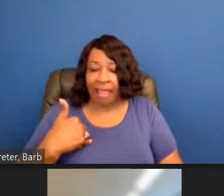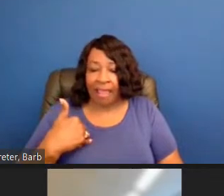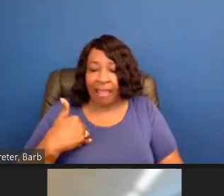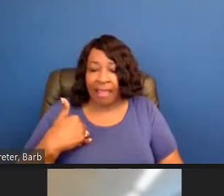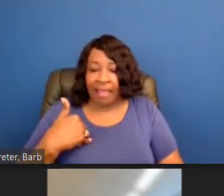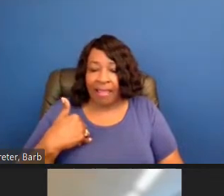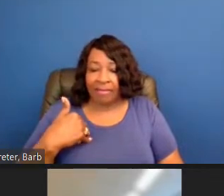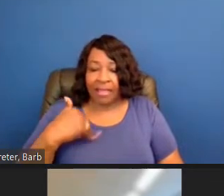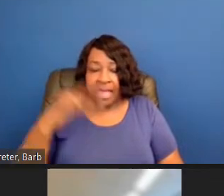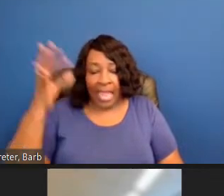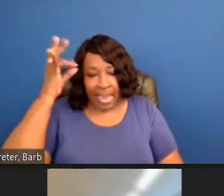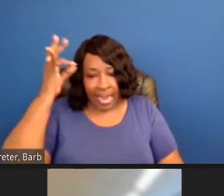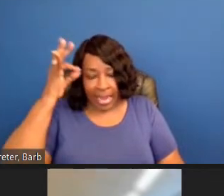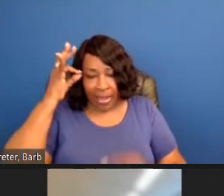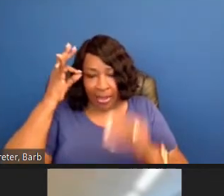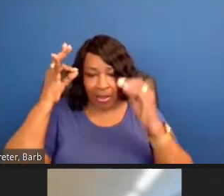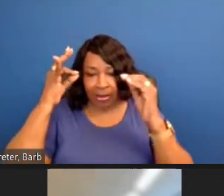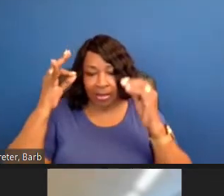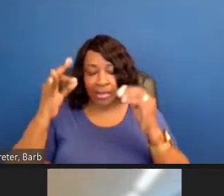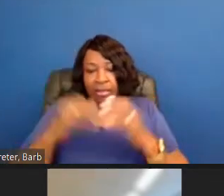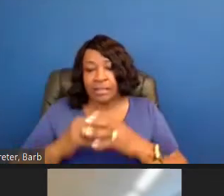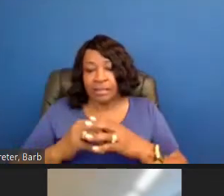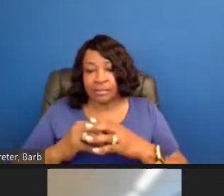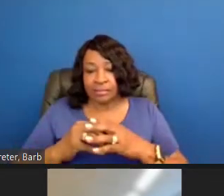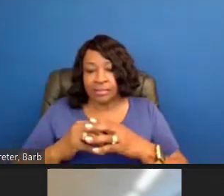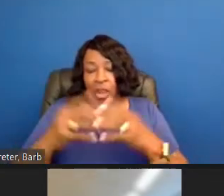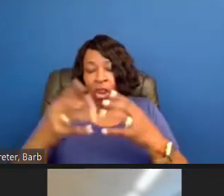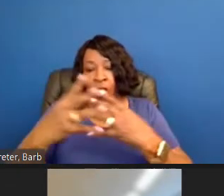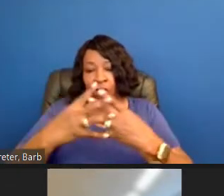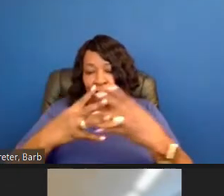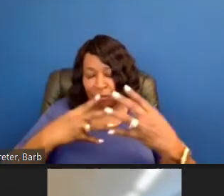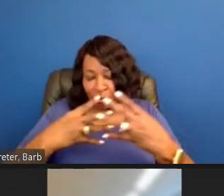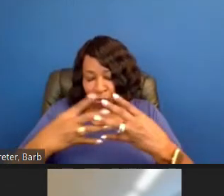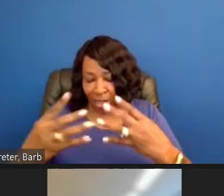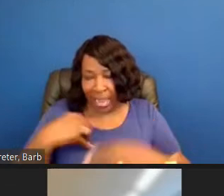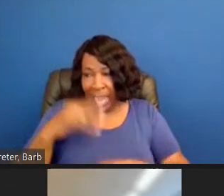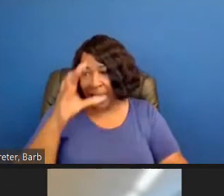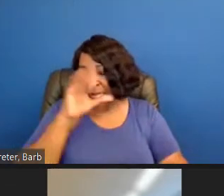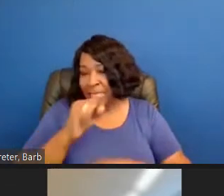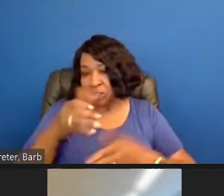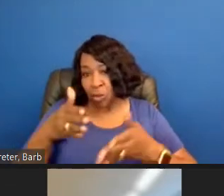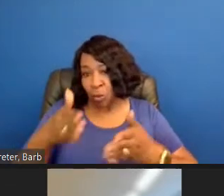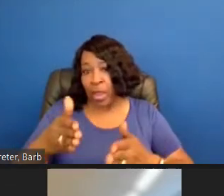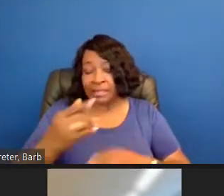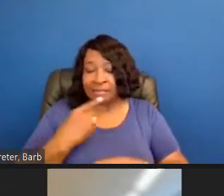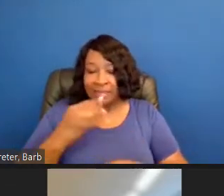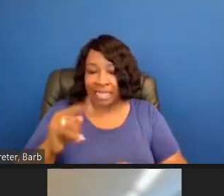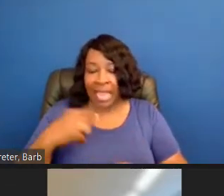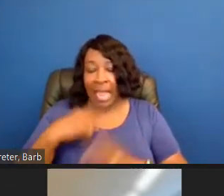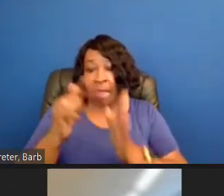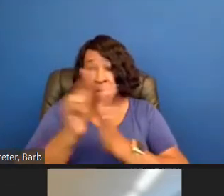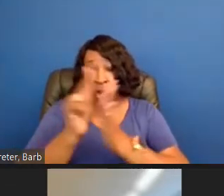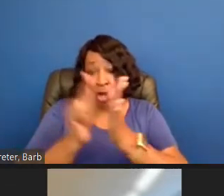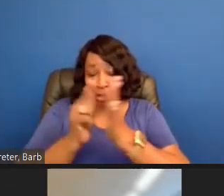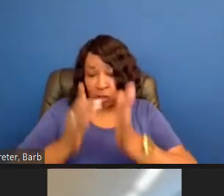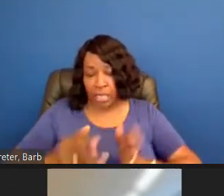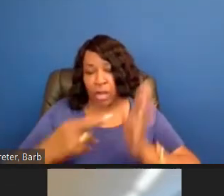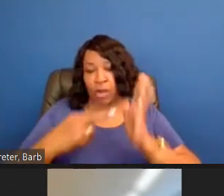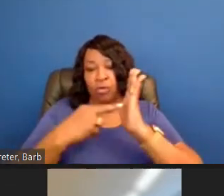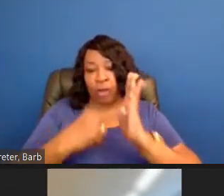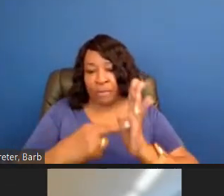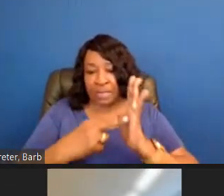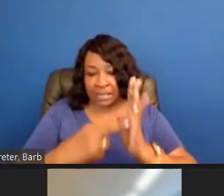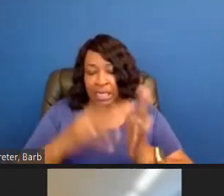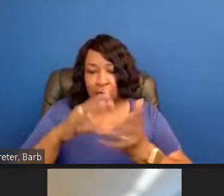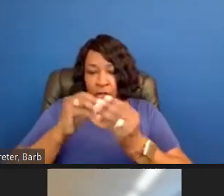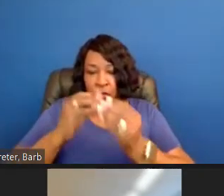Declining hair that's gray, I guess is the way to put it. I'm an attorney contact our representing students